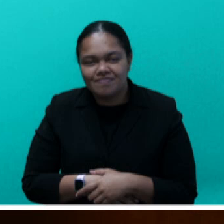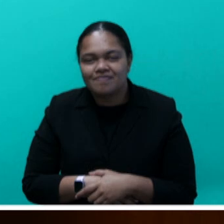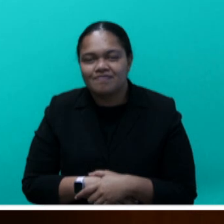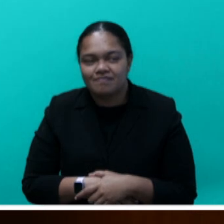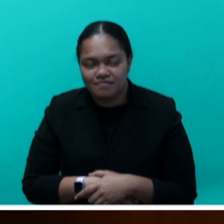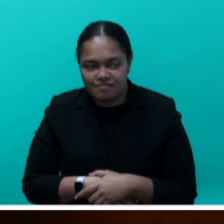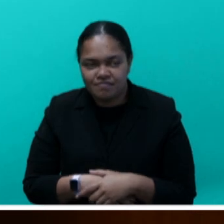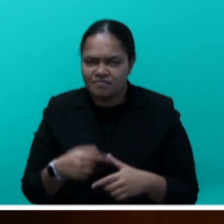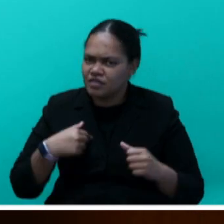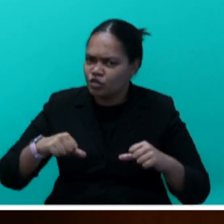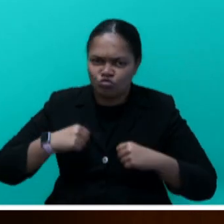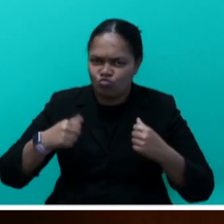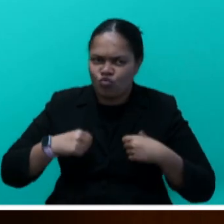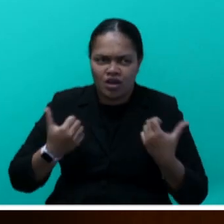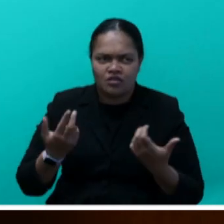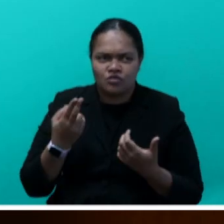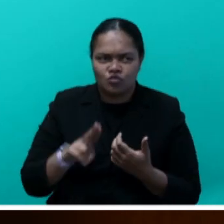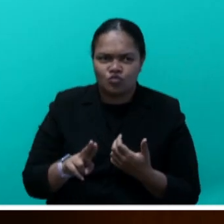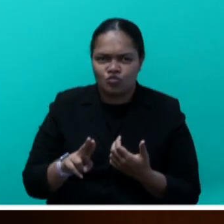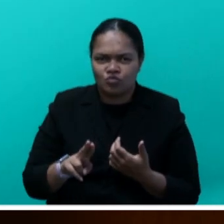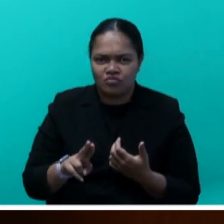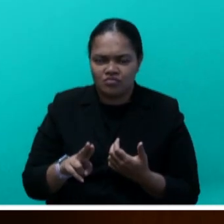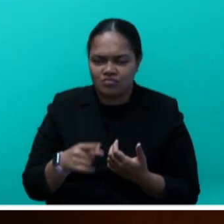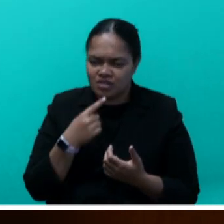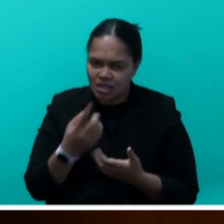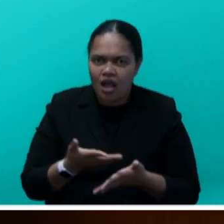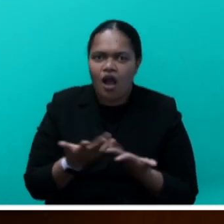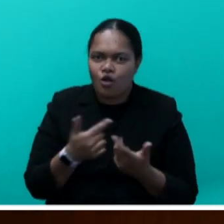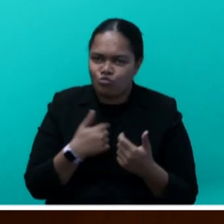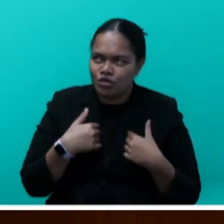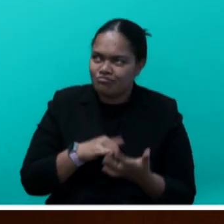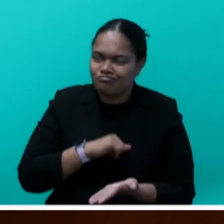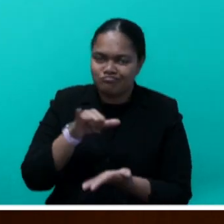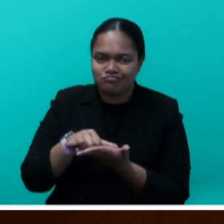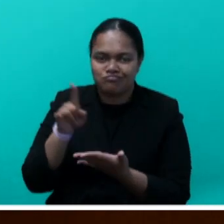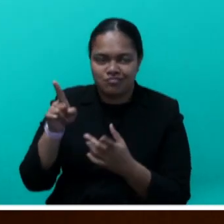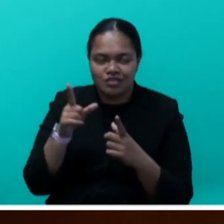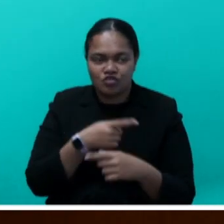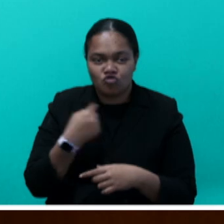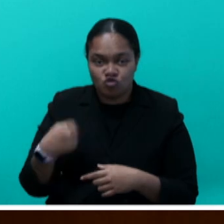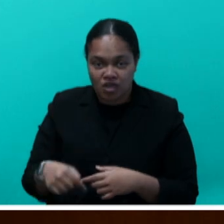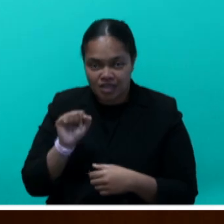I was proud to describe our ambassador to China, His Excellency Robert Lee,